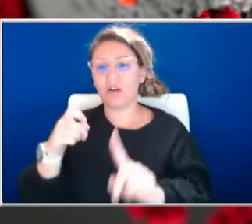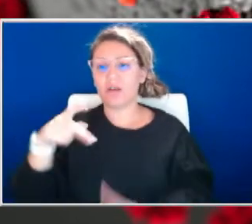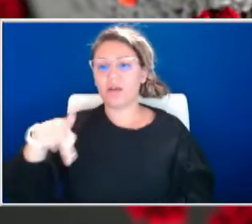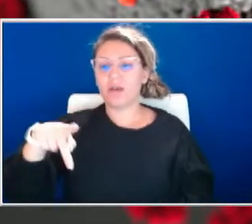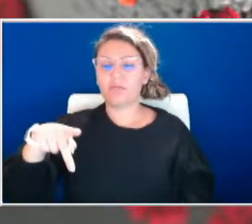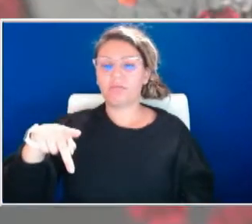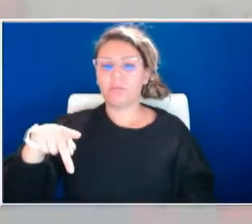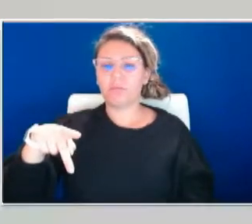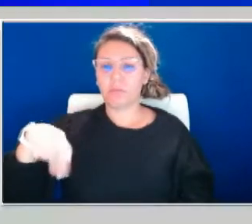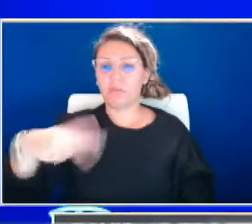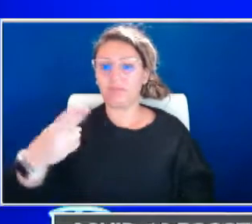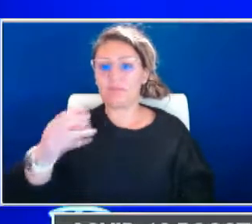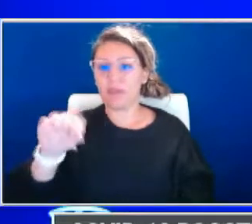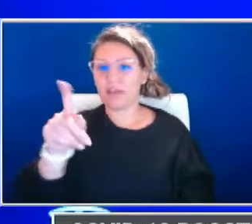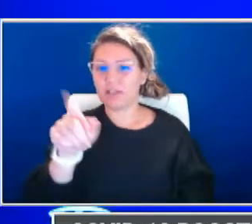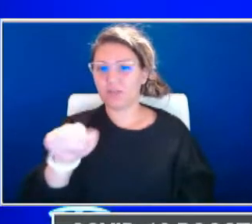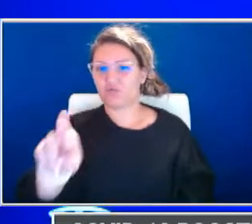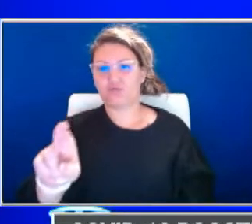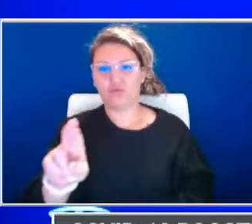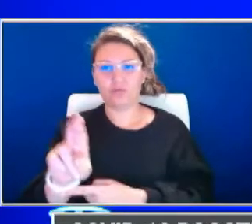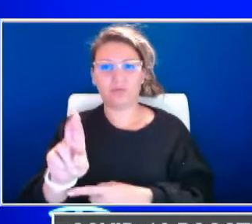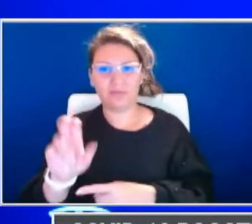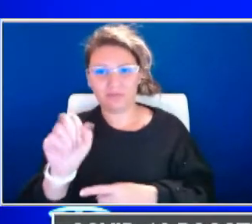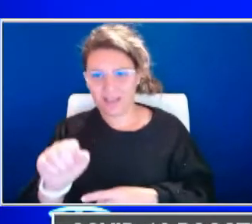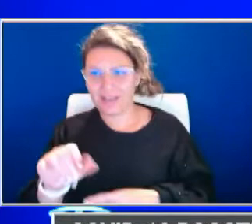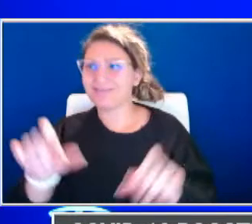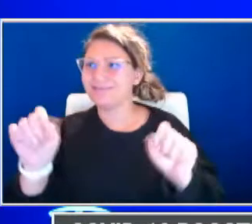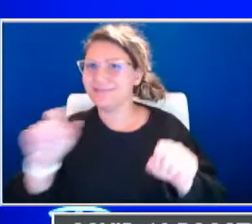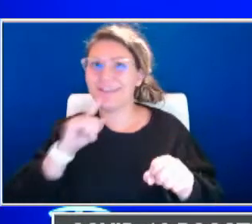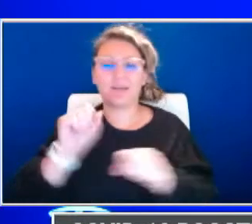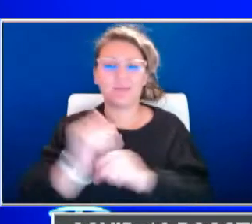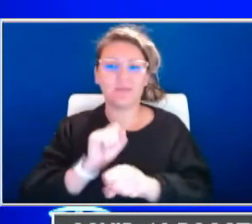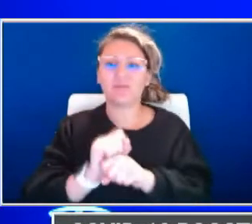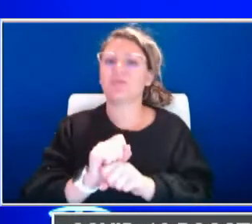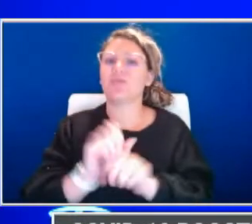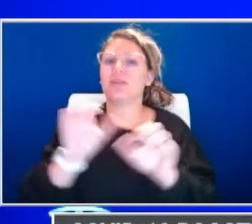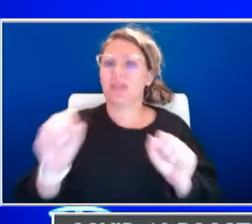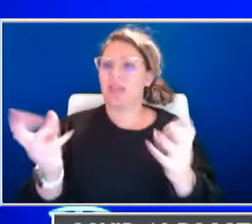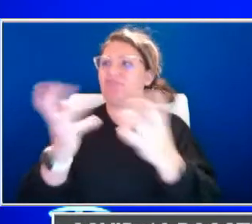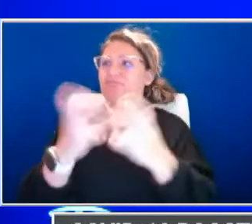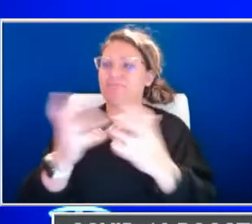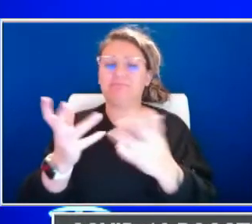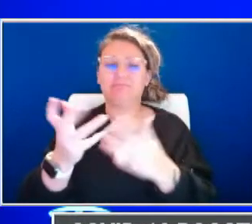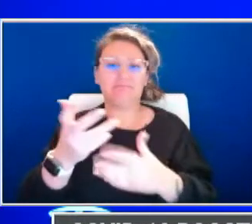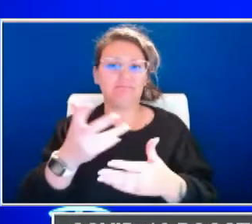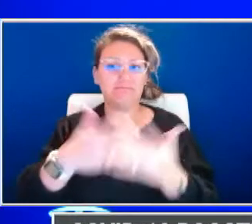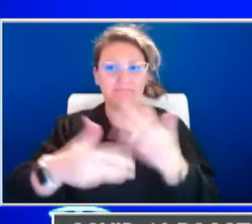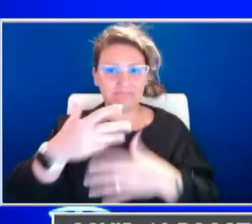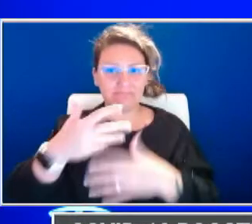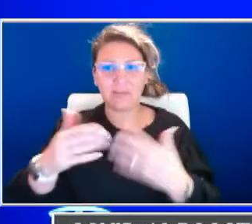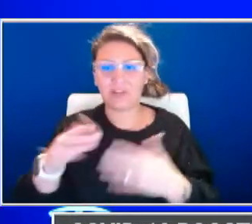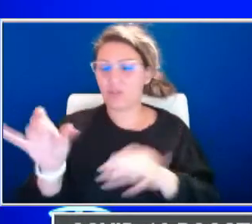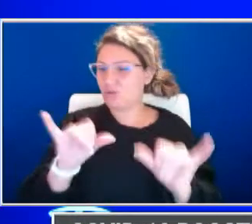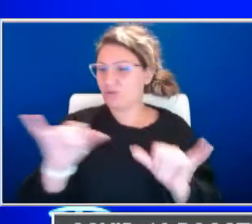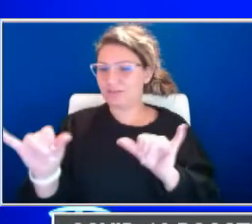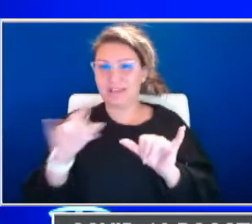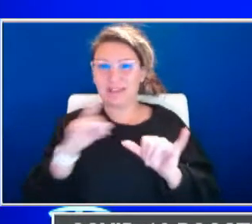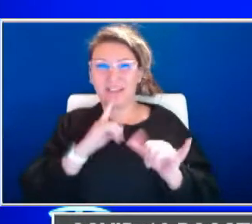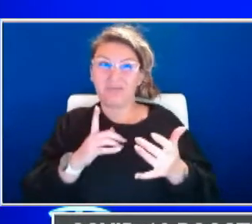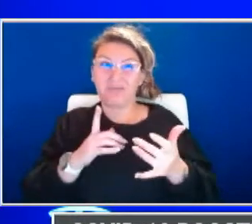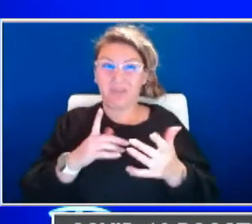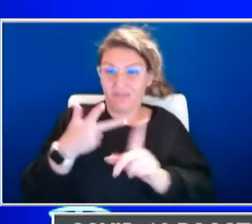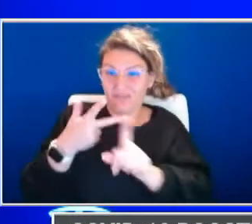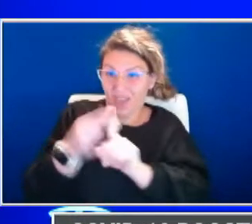Yeah, I mean, the simple answer to that is yes, absolutely, you can mix and match. They're the same platform. They're essentially the same vaccine. There